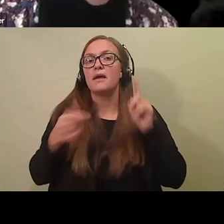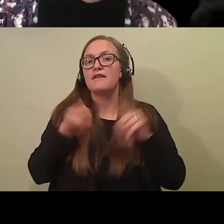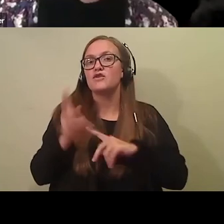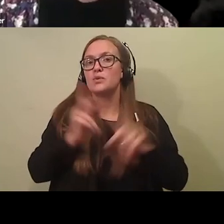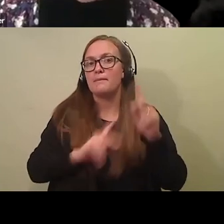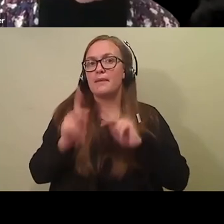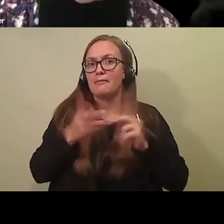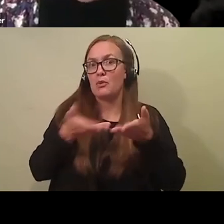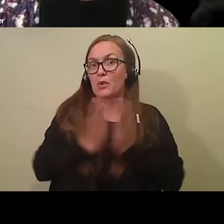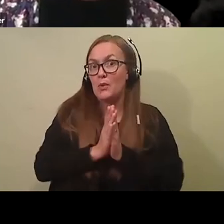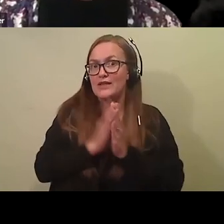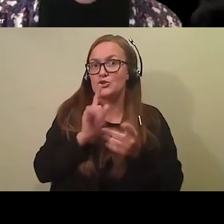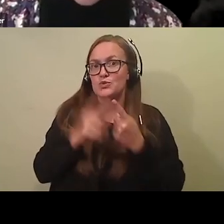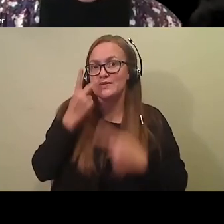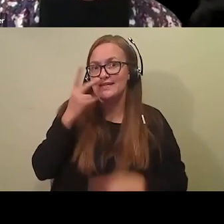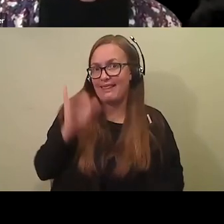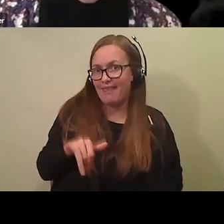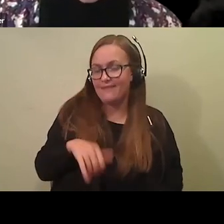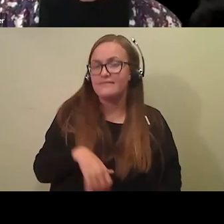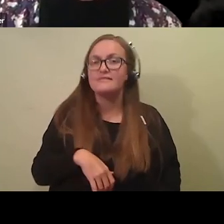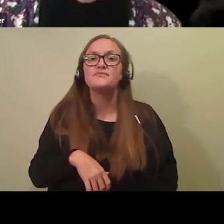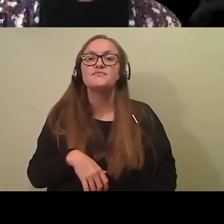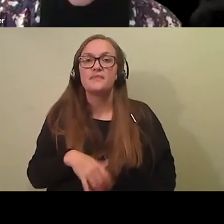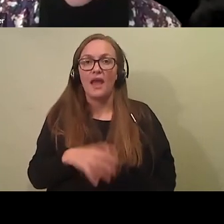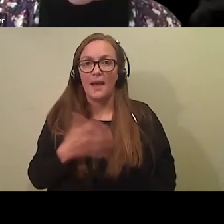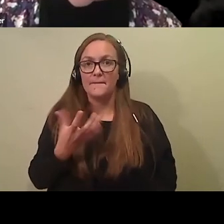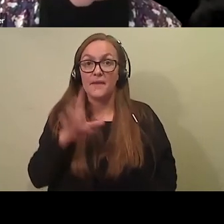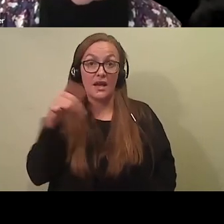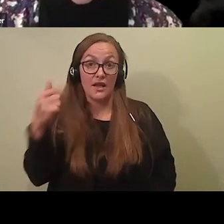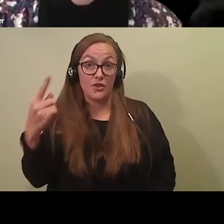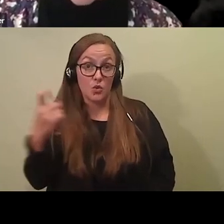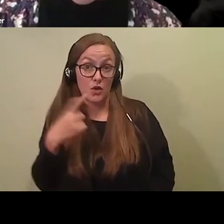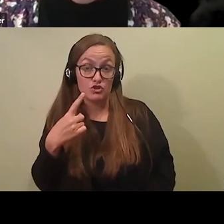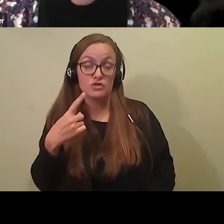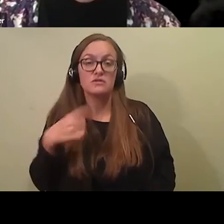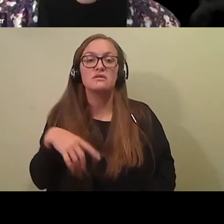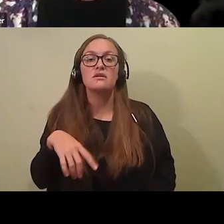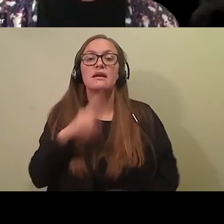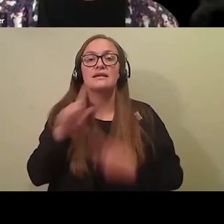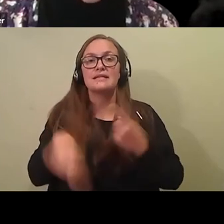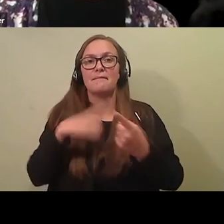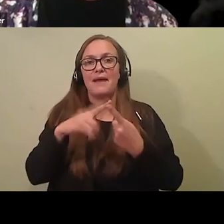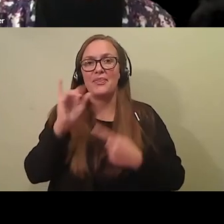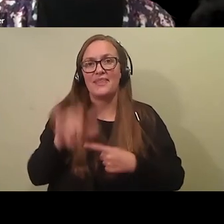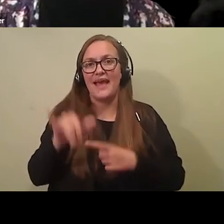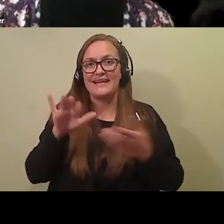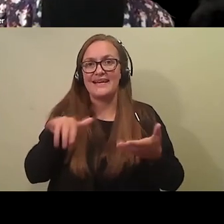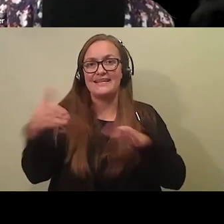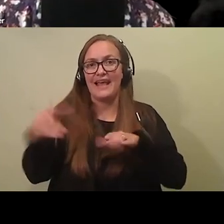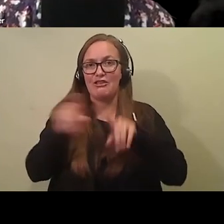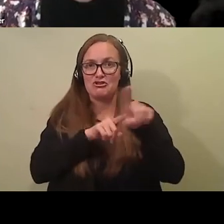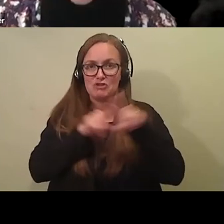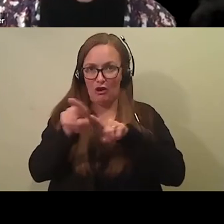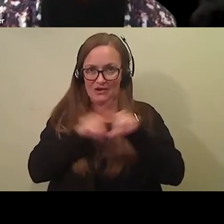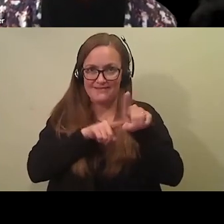have requested to see that. And another question I'm seeing here is about that Death Star application. So